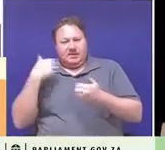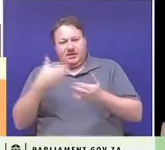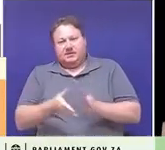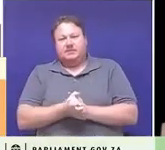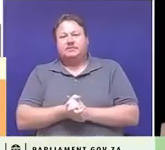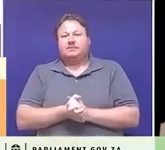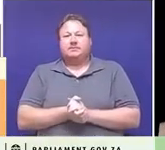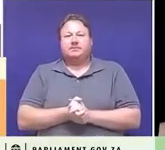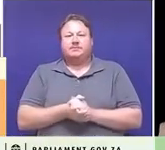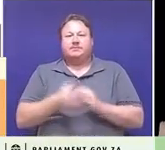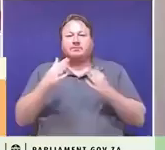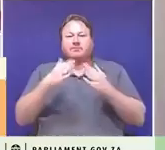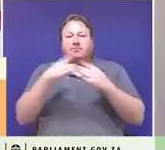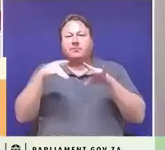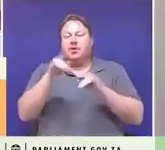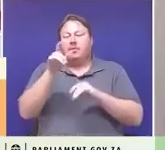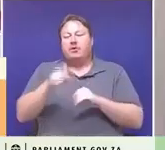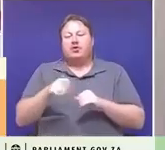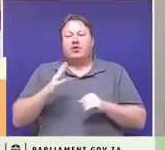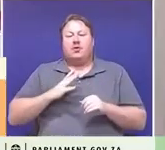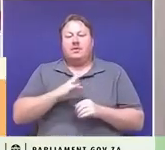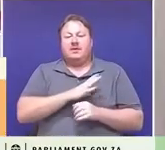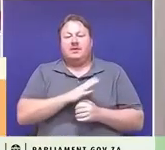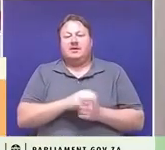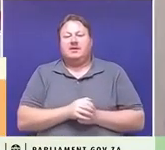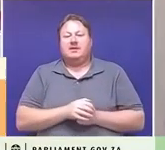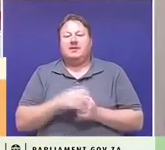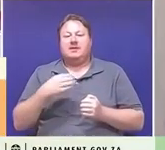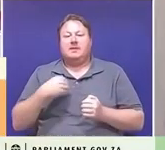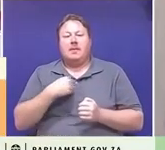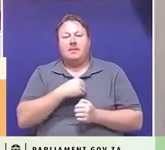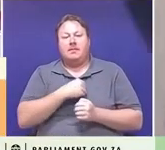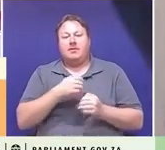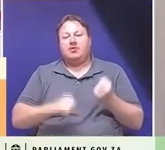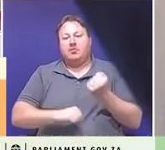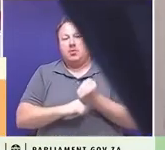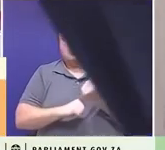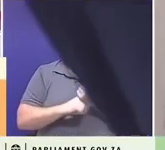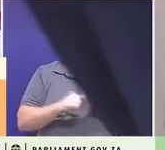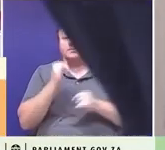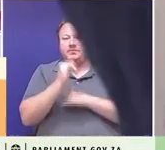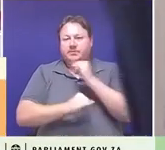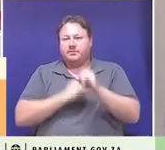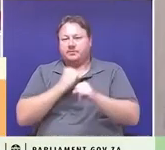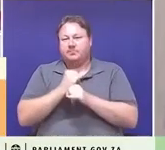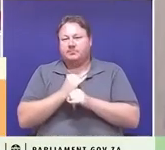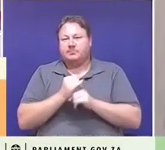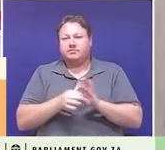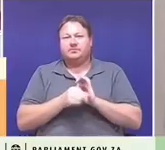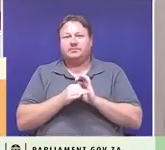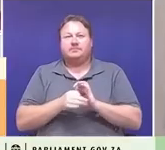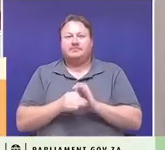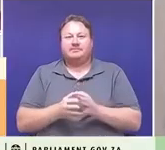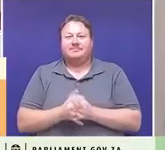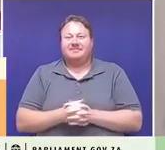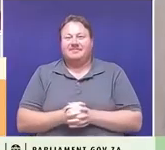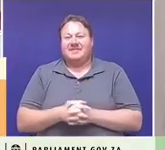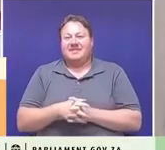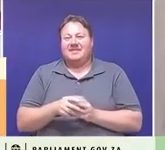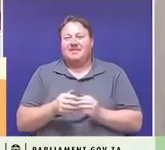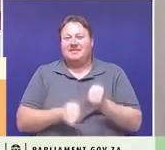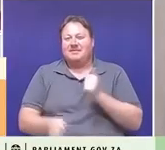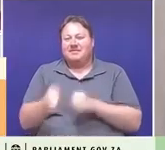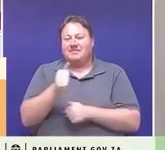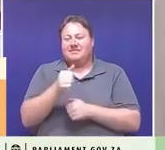Honorable Ryder, House Chairperson of Members Support and International Relations, Honorable Hadebe, Chief Whip of the